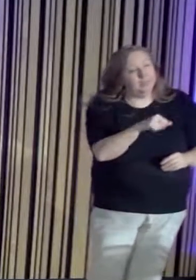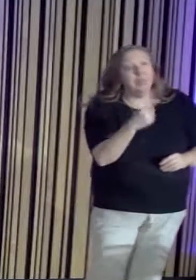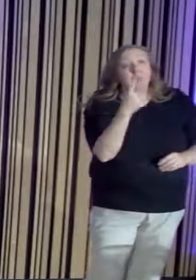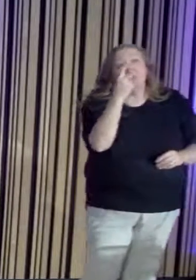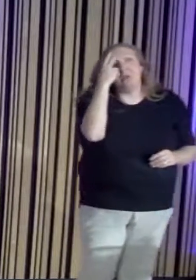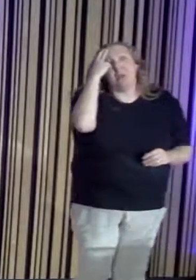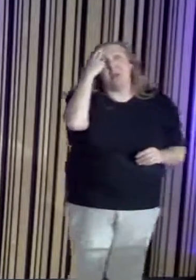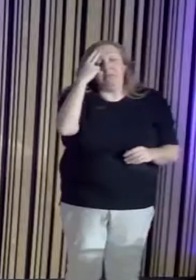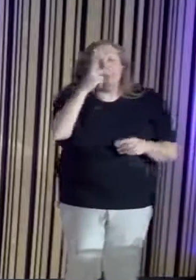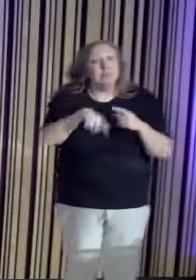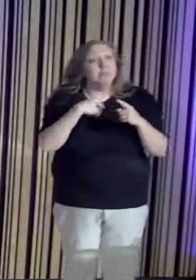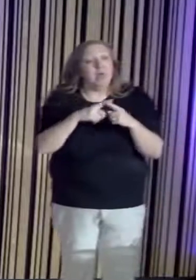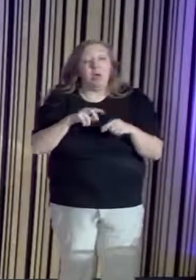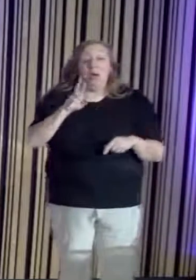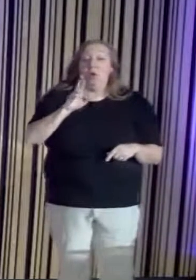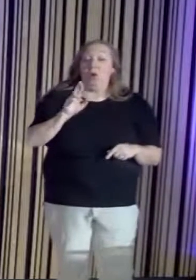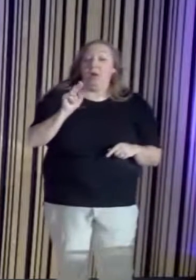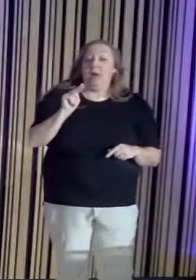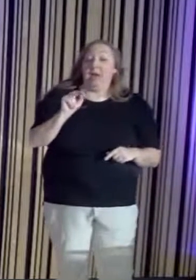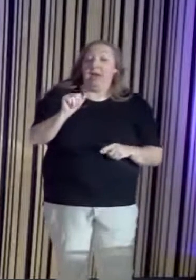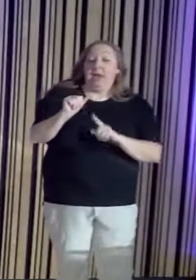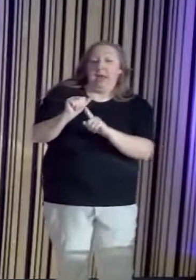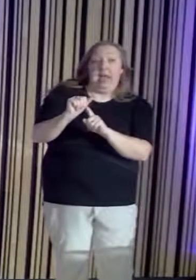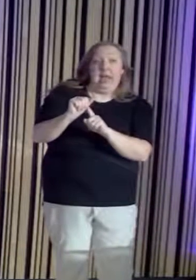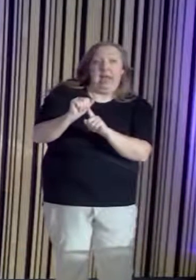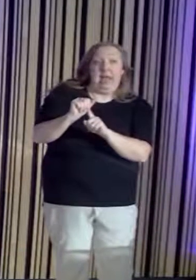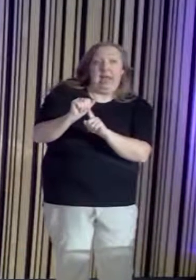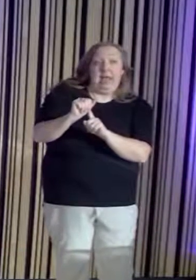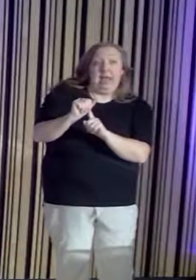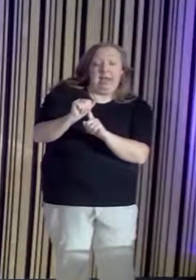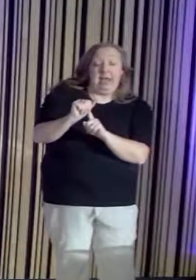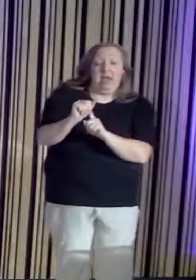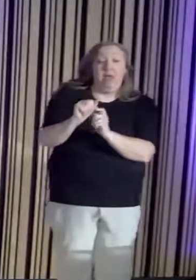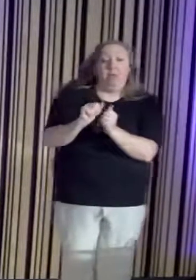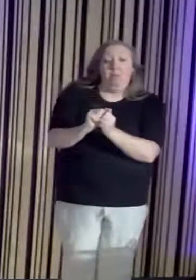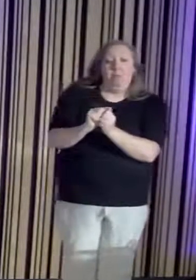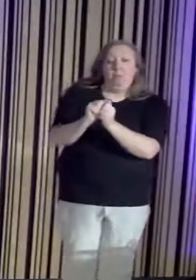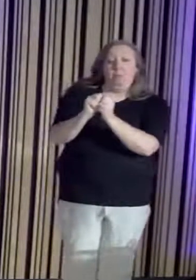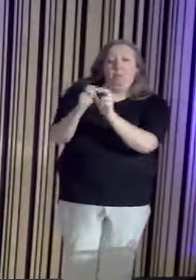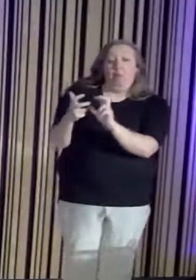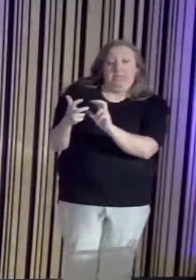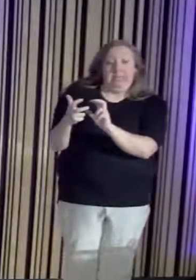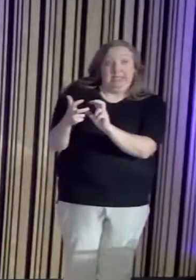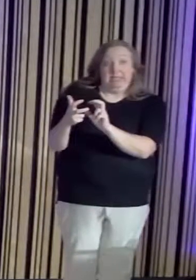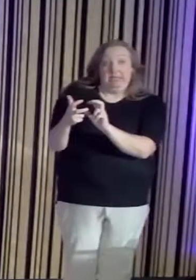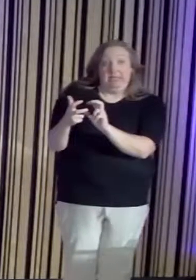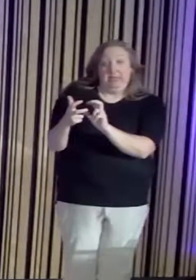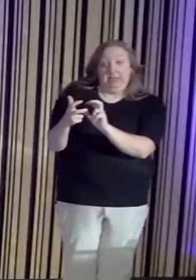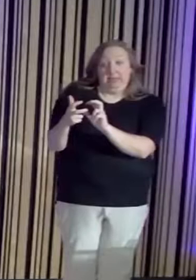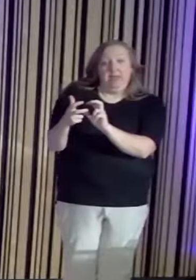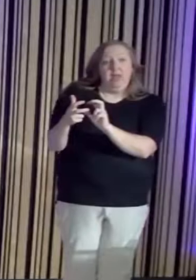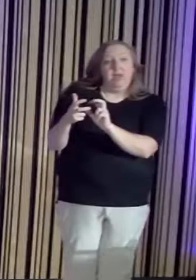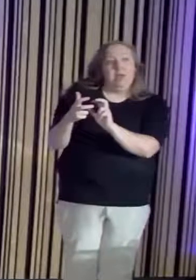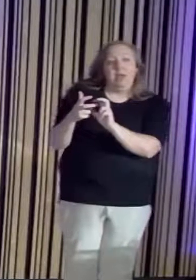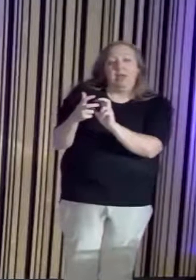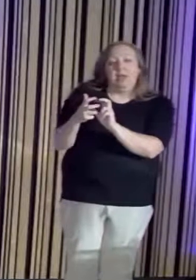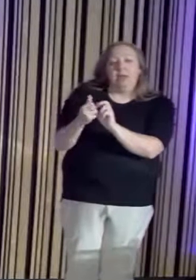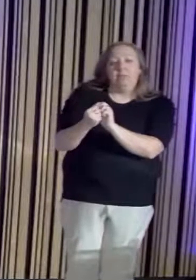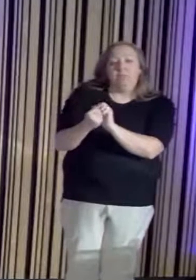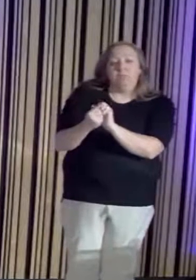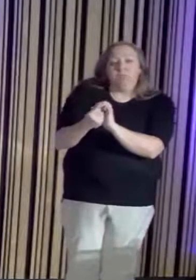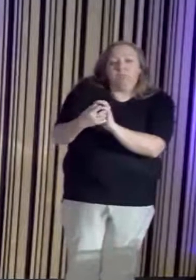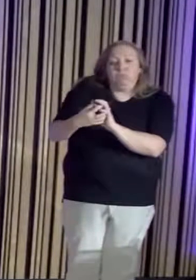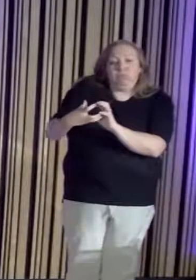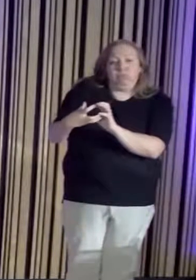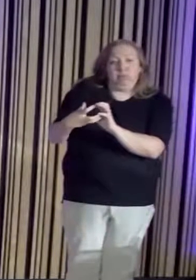how RNA got a protein encapsulated form to then jump to cells. And the particular